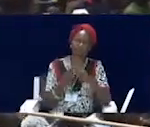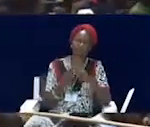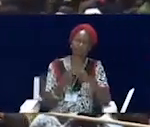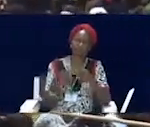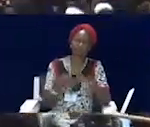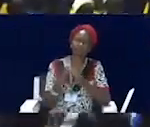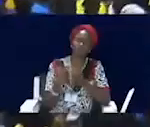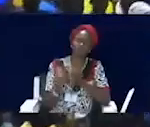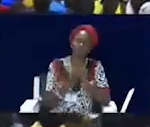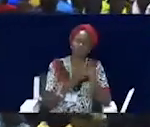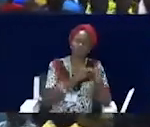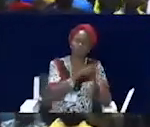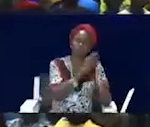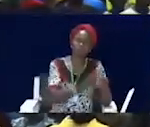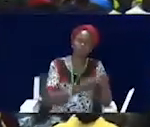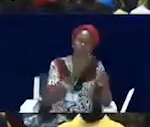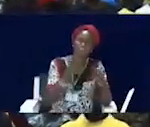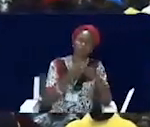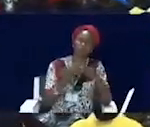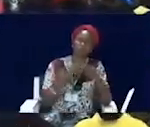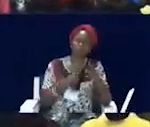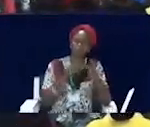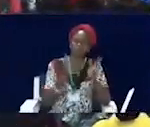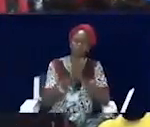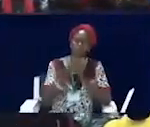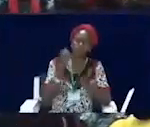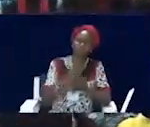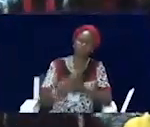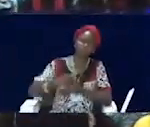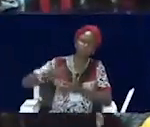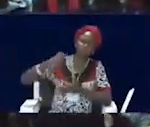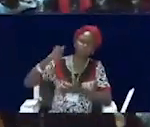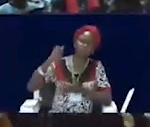In Jesus' mighty name, we have prayed.